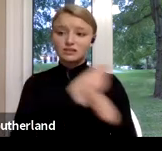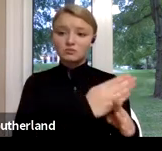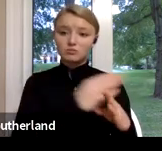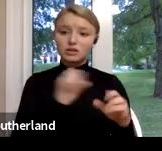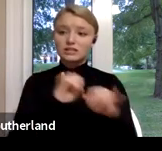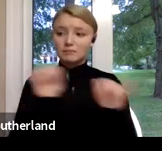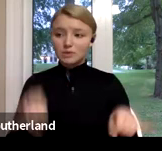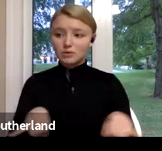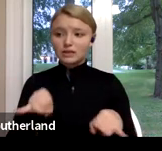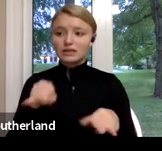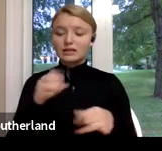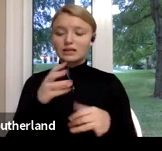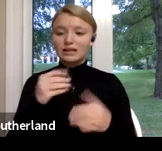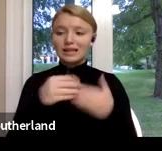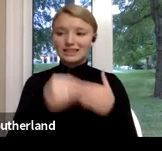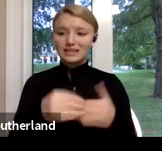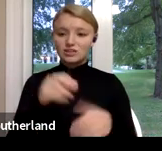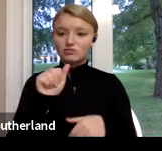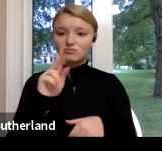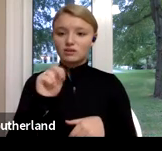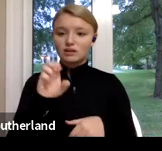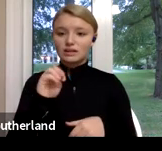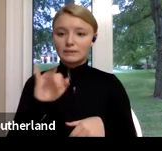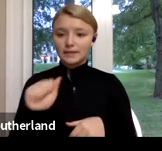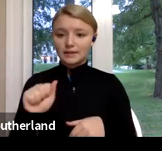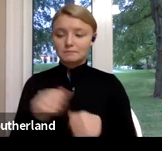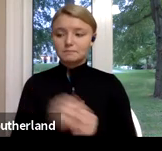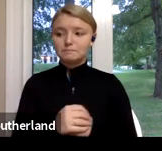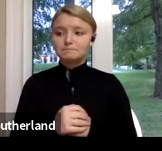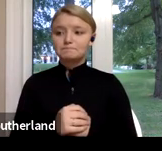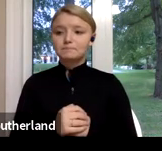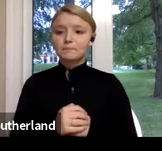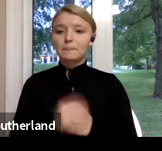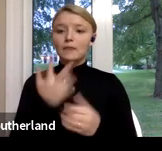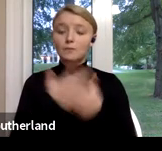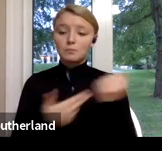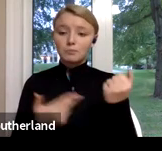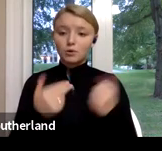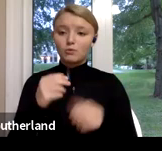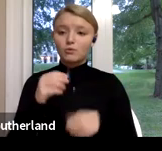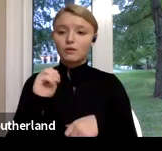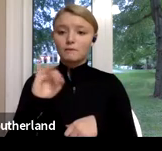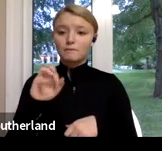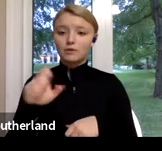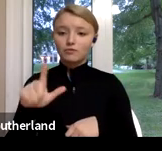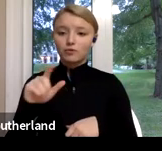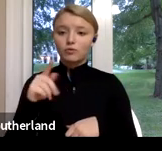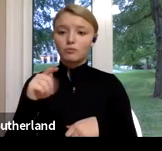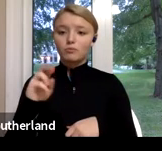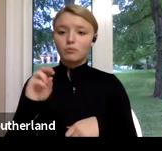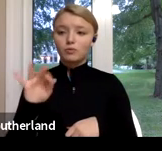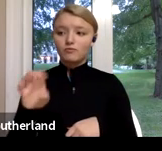your immune system and lead to anemia. Both the mineral profile and the